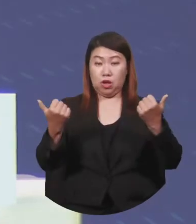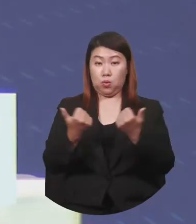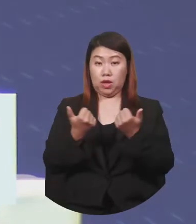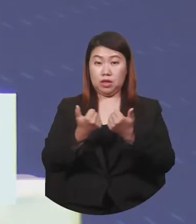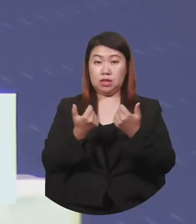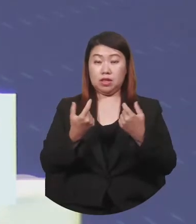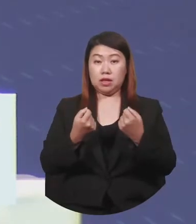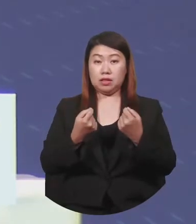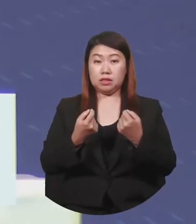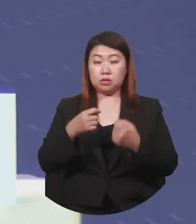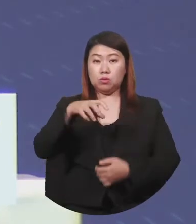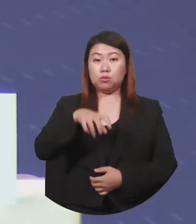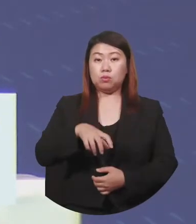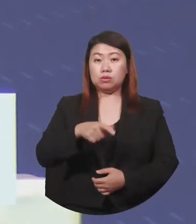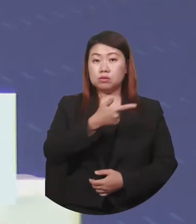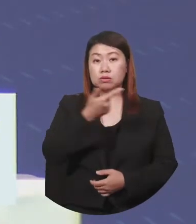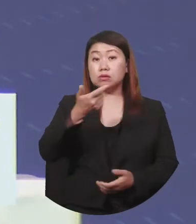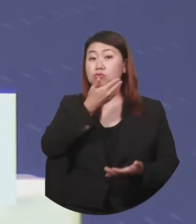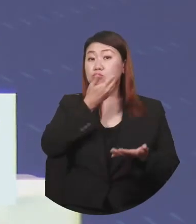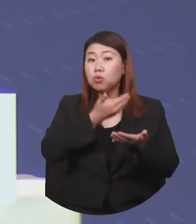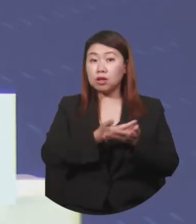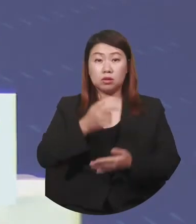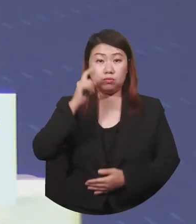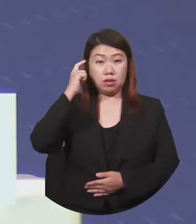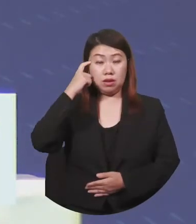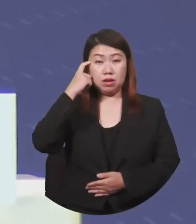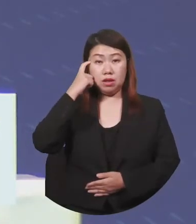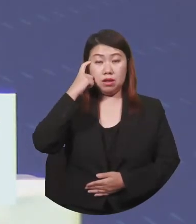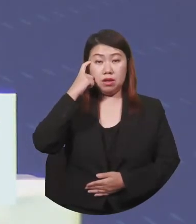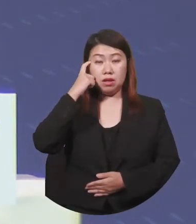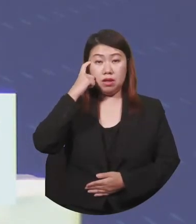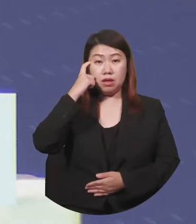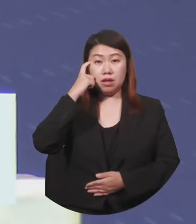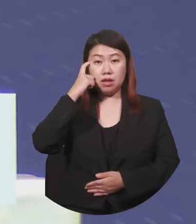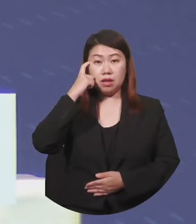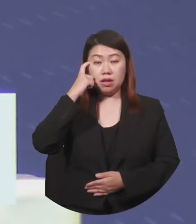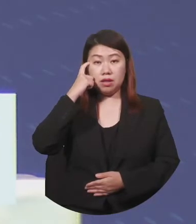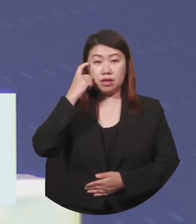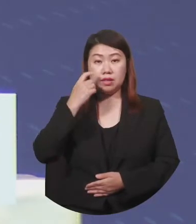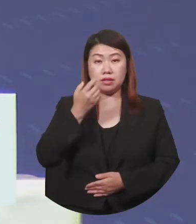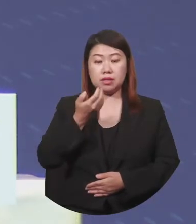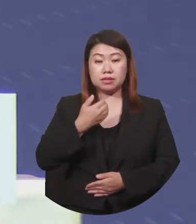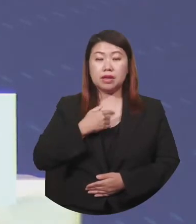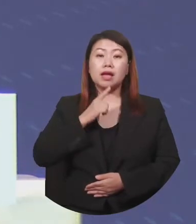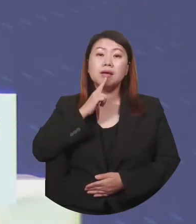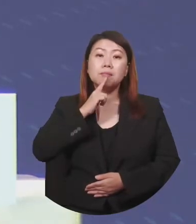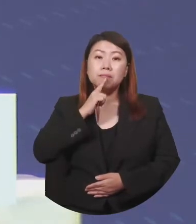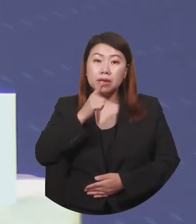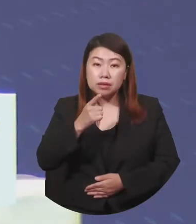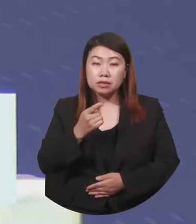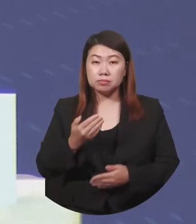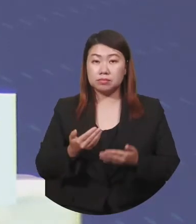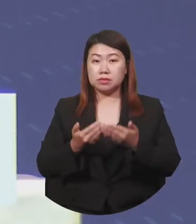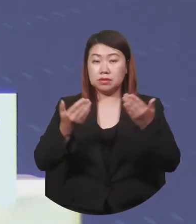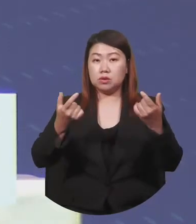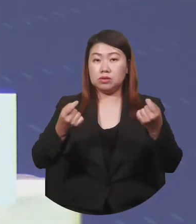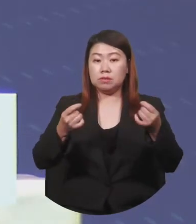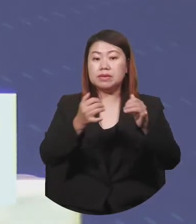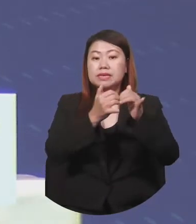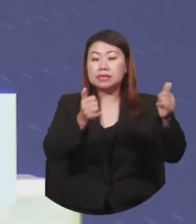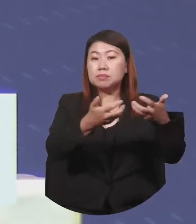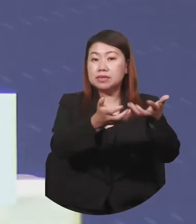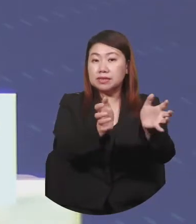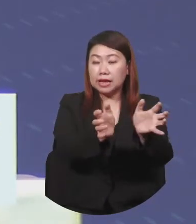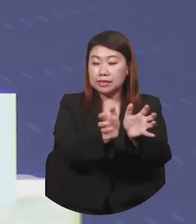also involve, as I said, civil society groups, local governments,